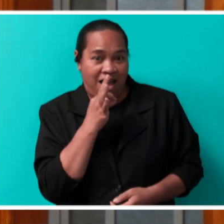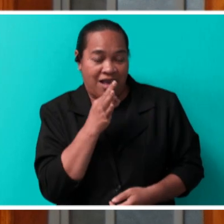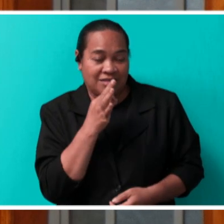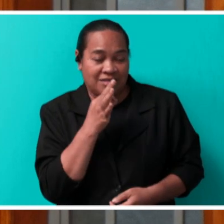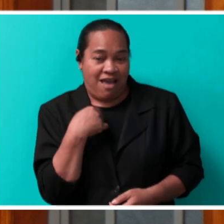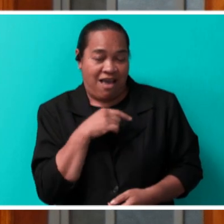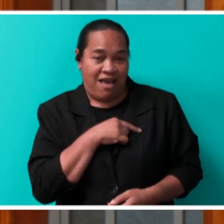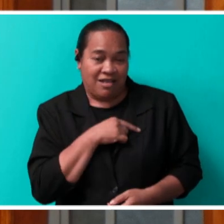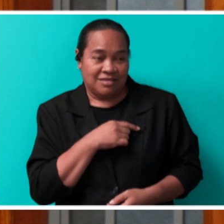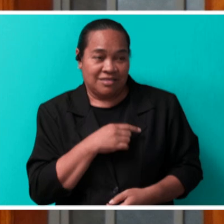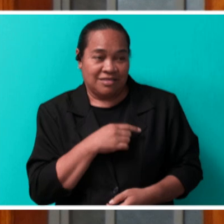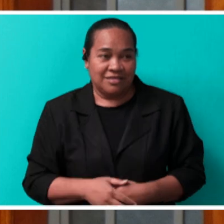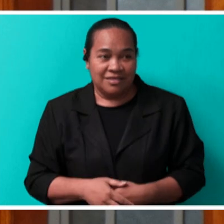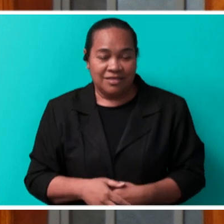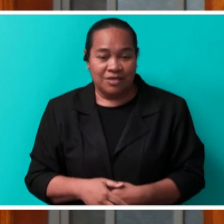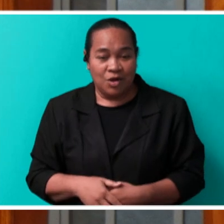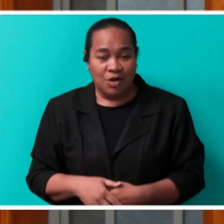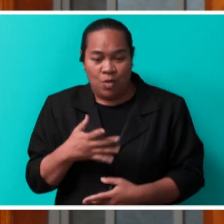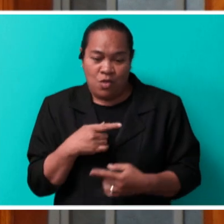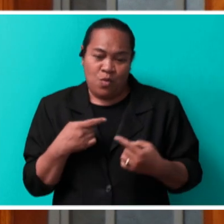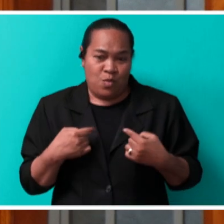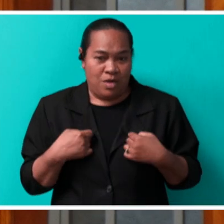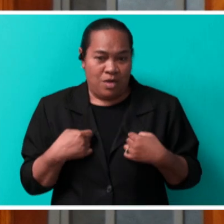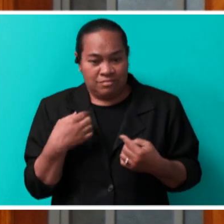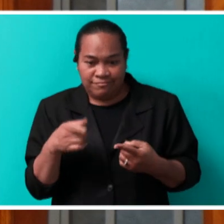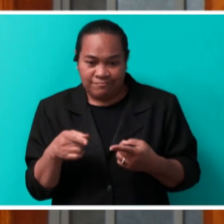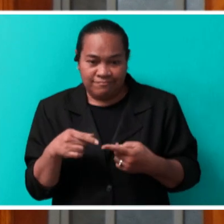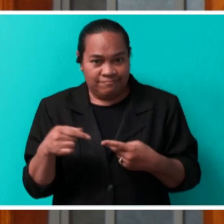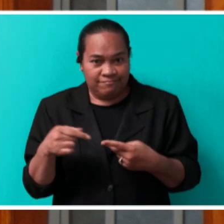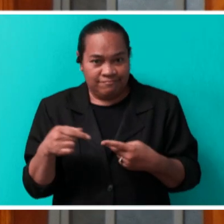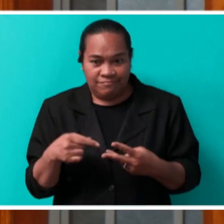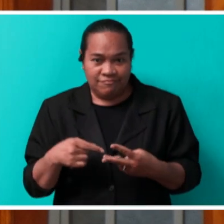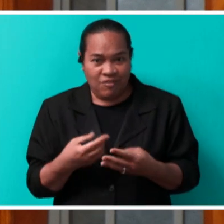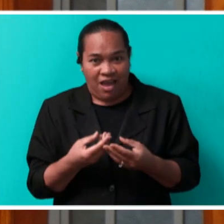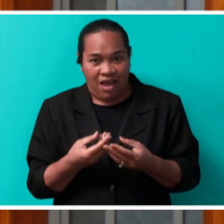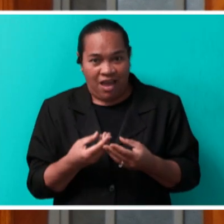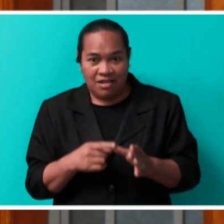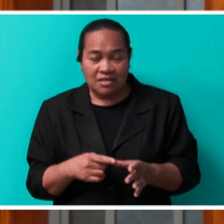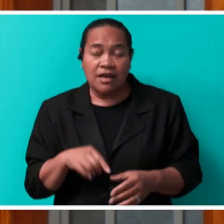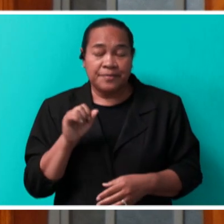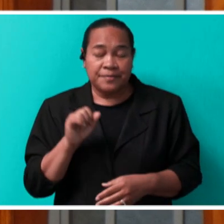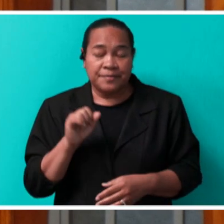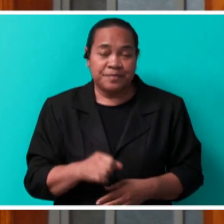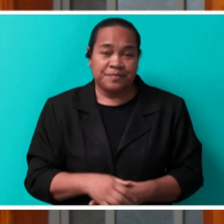whether we have attended to some of these things. Mr. Speaker, sir, the